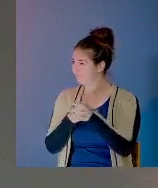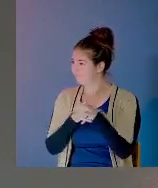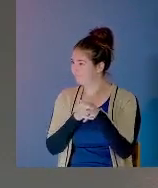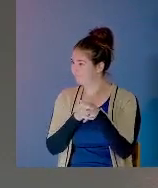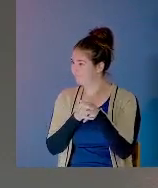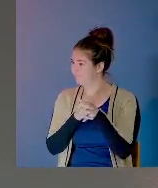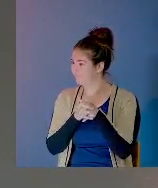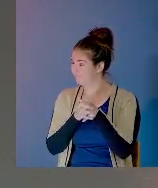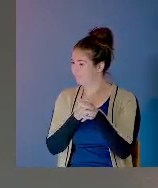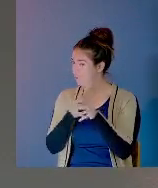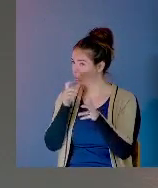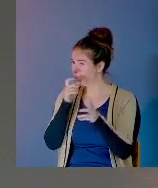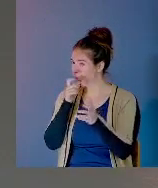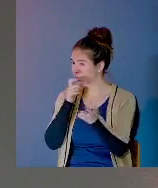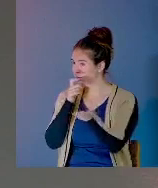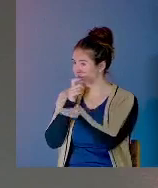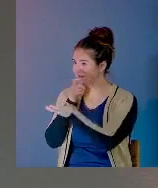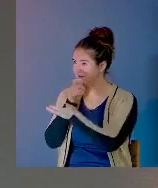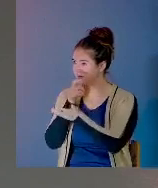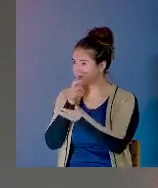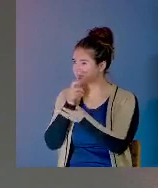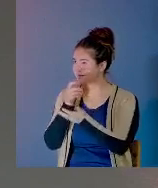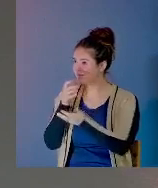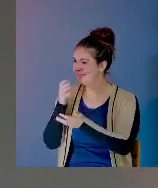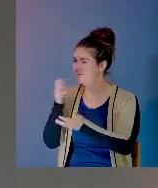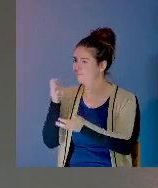Who wants to come up?